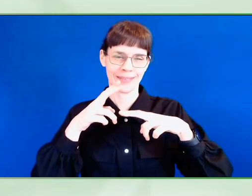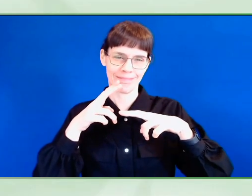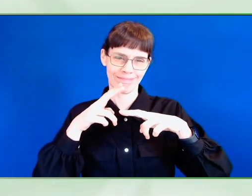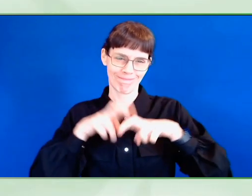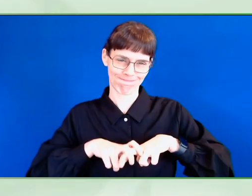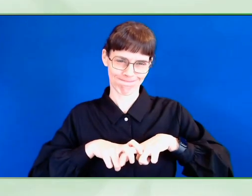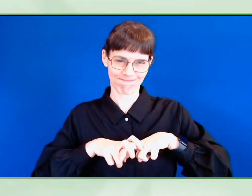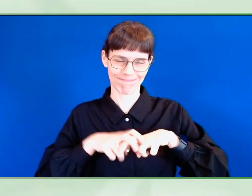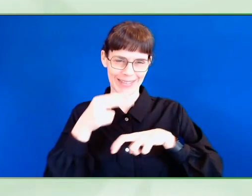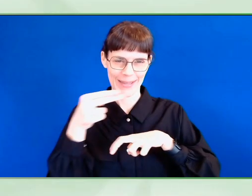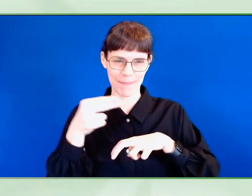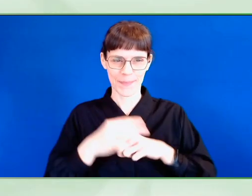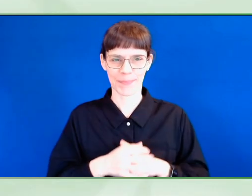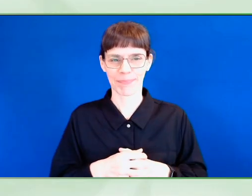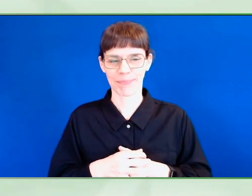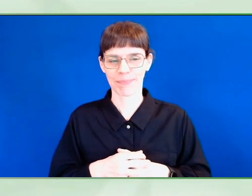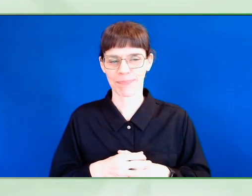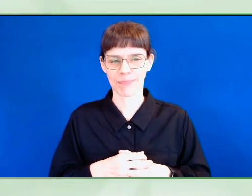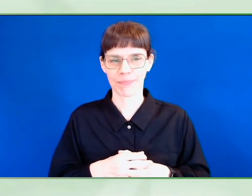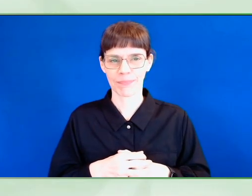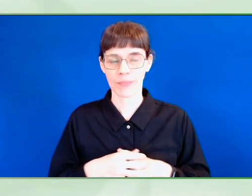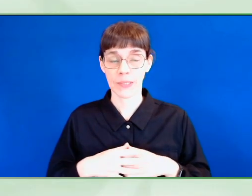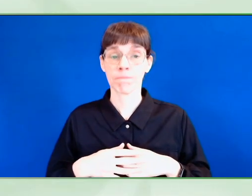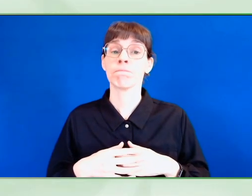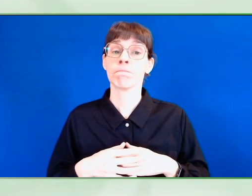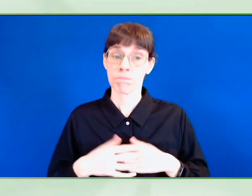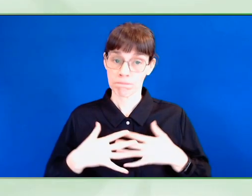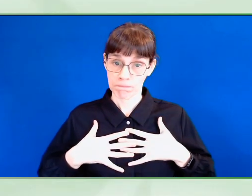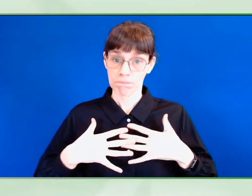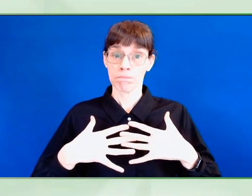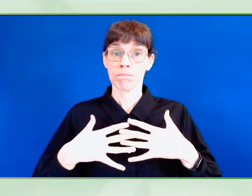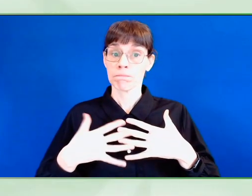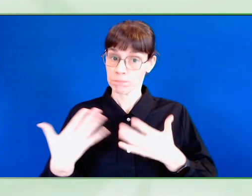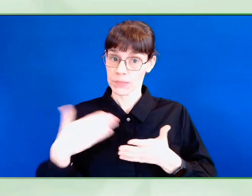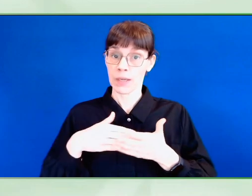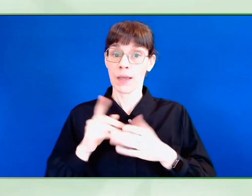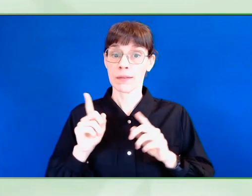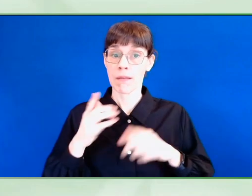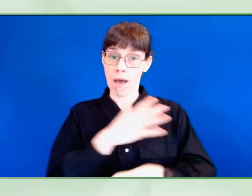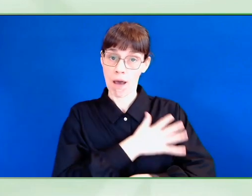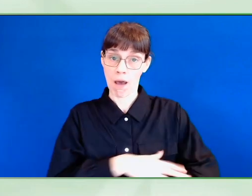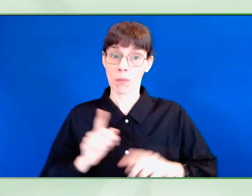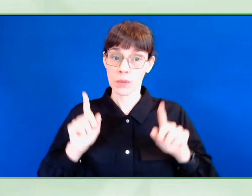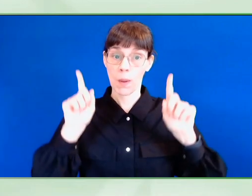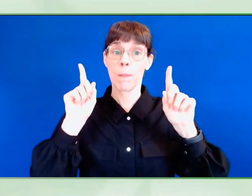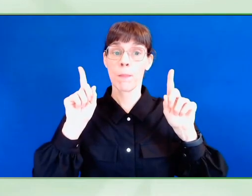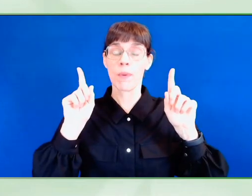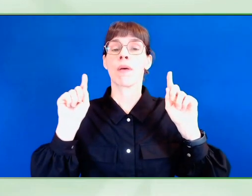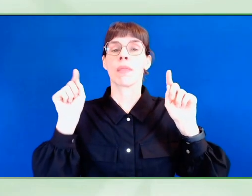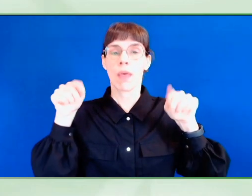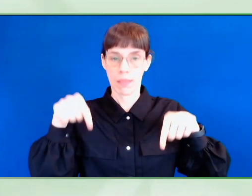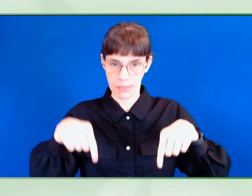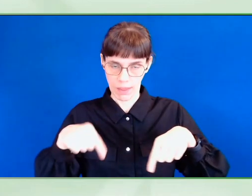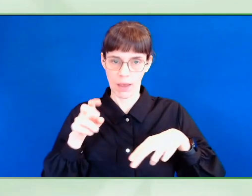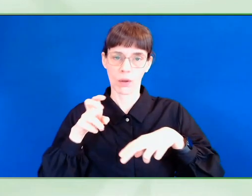Again, moving through. Inhale, taking arms high if that feels good. Exhale, coming into a forward fold,